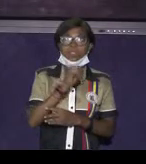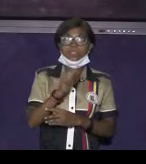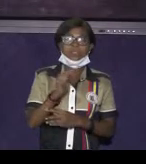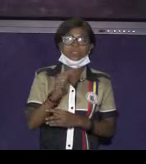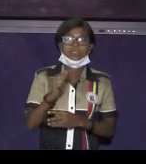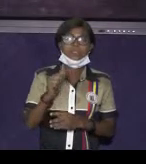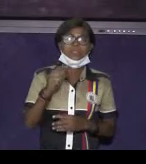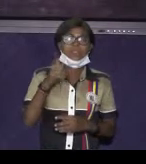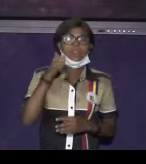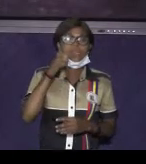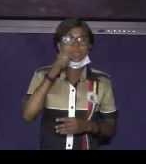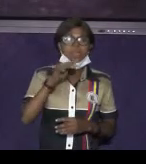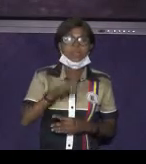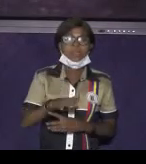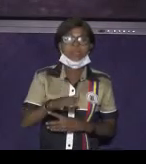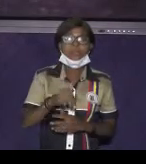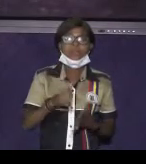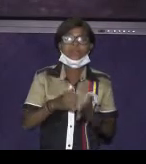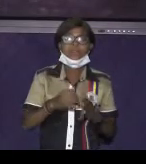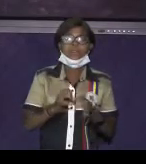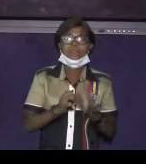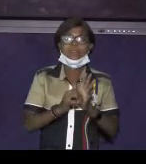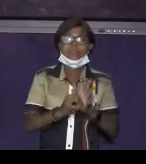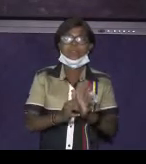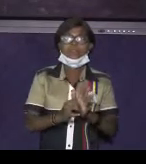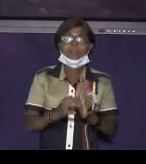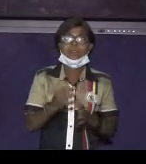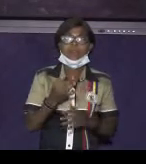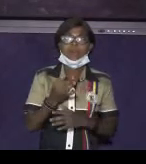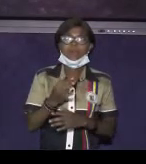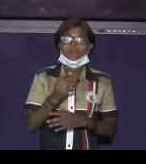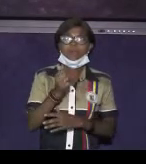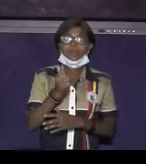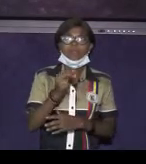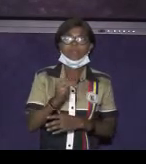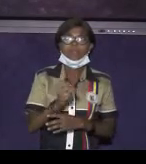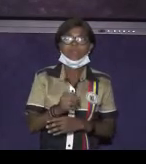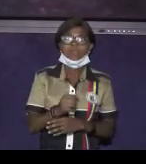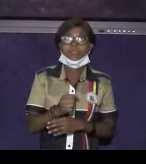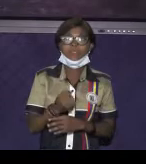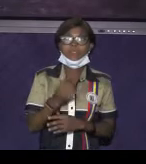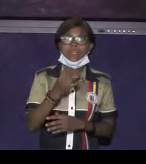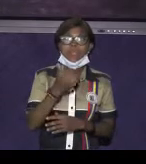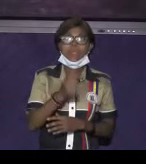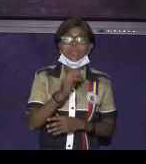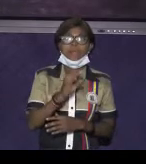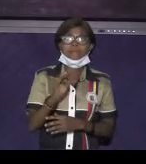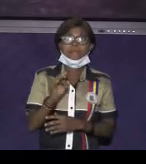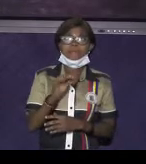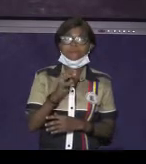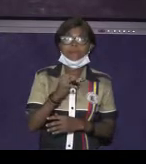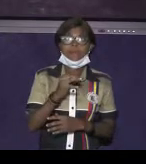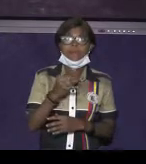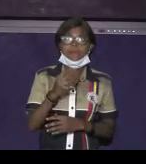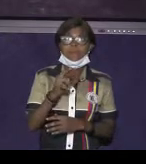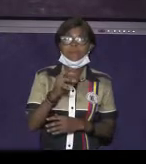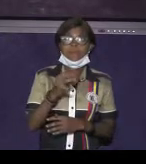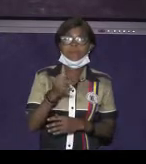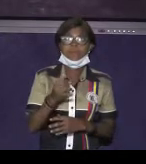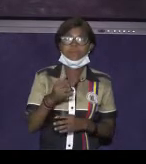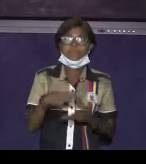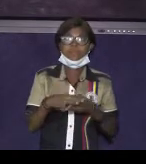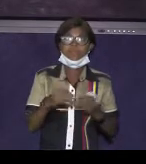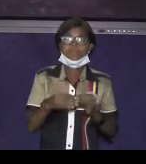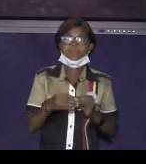Jane is a girl. It's an example of an affirmative sentence. But if we have a sentence